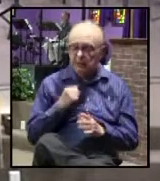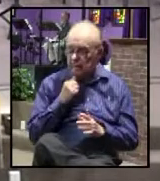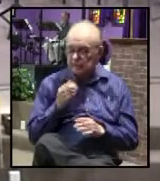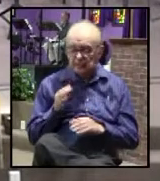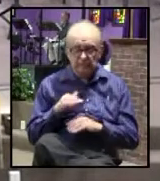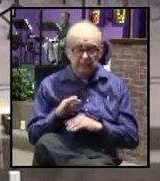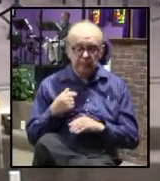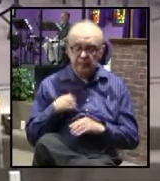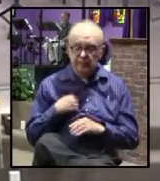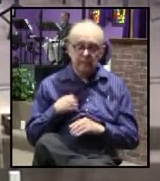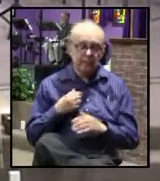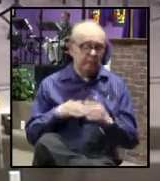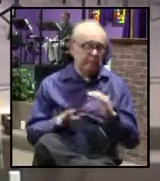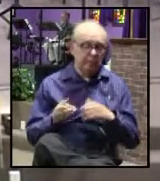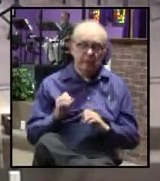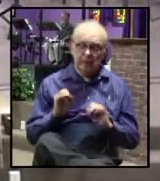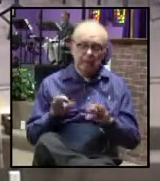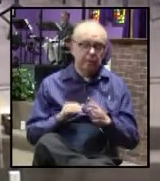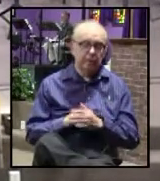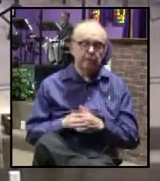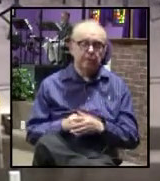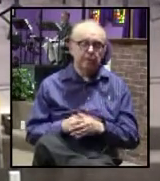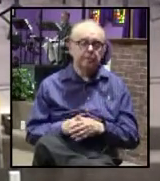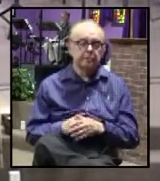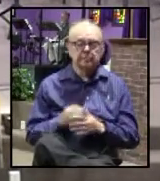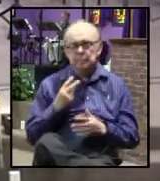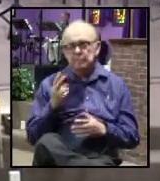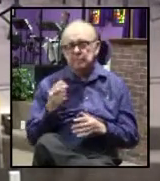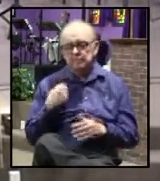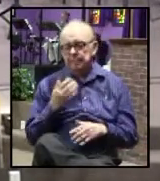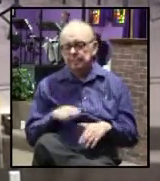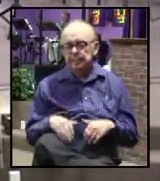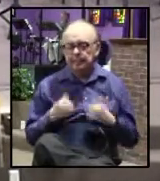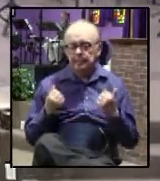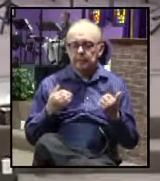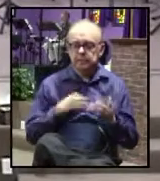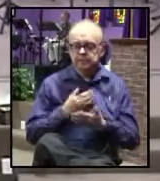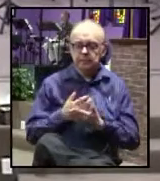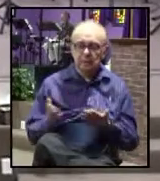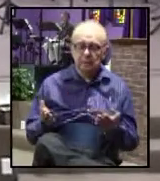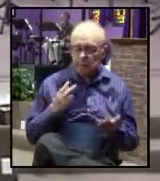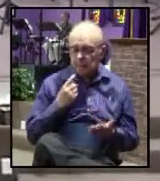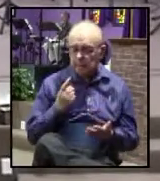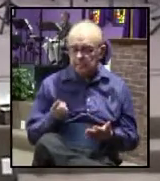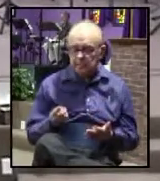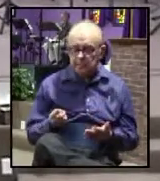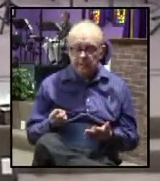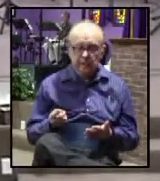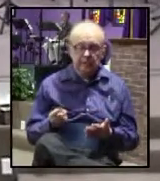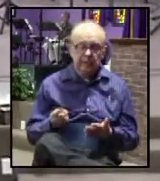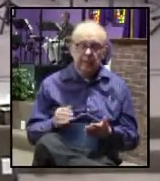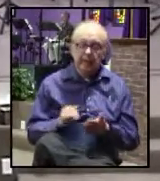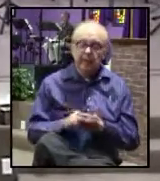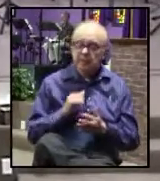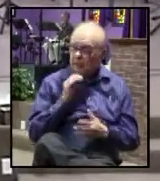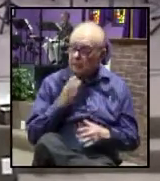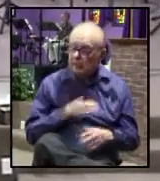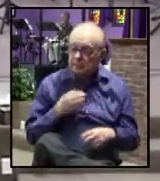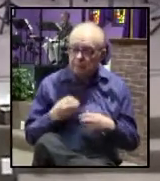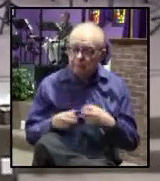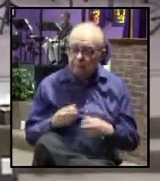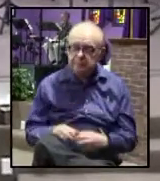me. Or that's below me. I don't need to do that. You see, in our lives, we have all these things to say, that's not my problem.